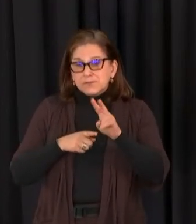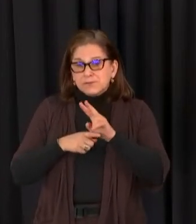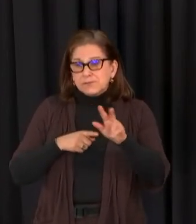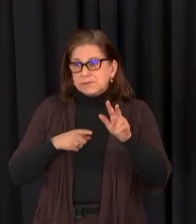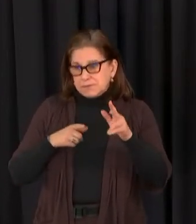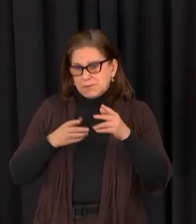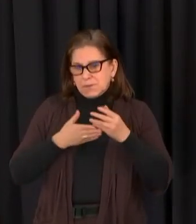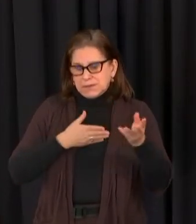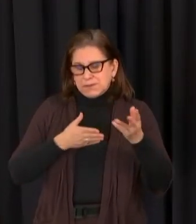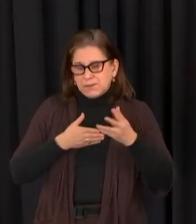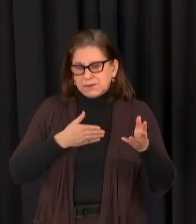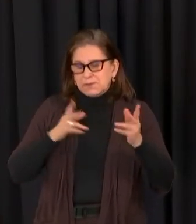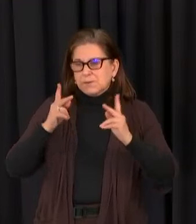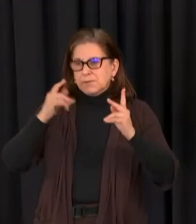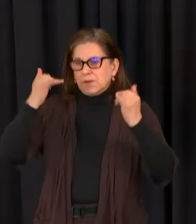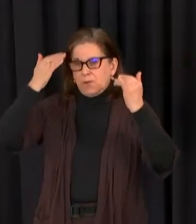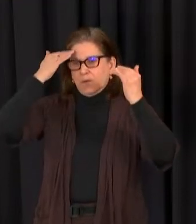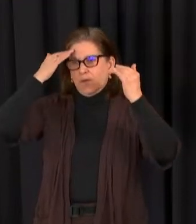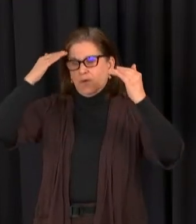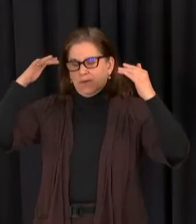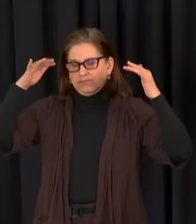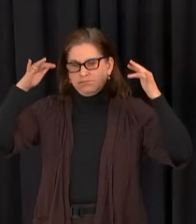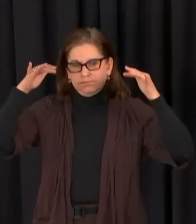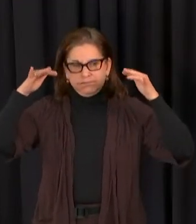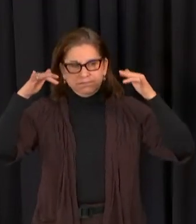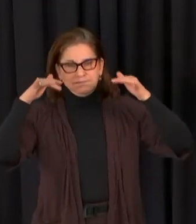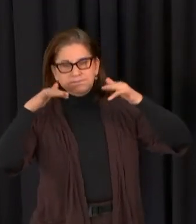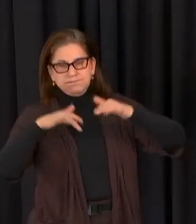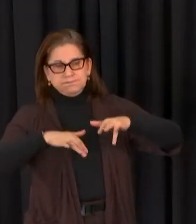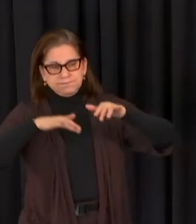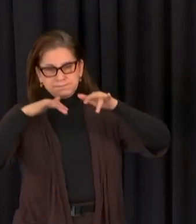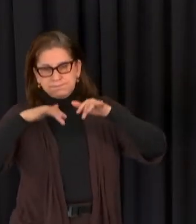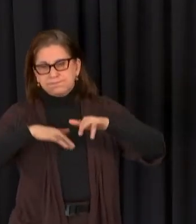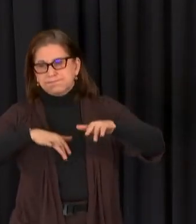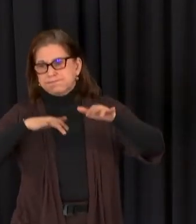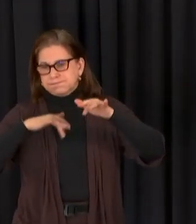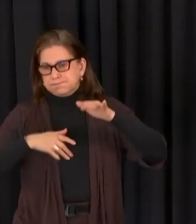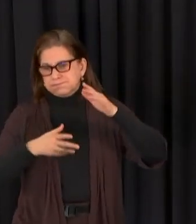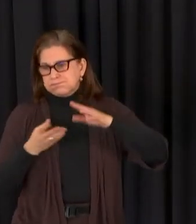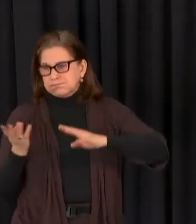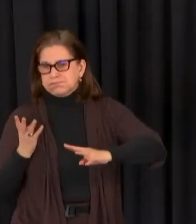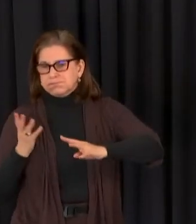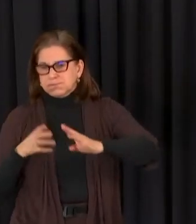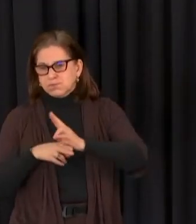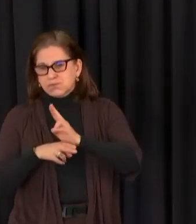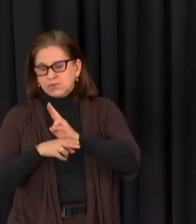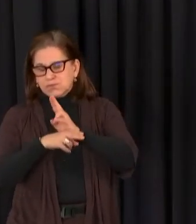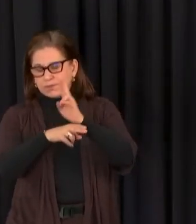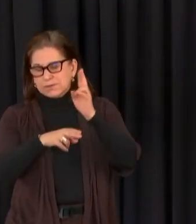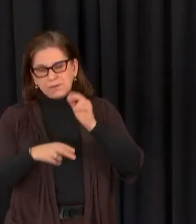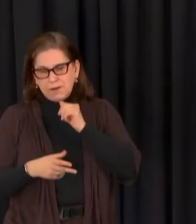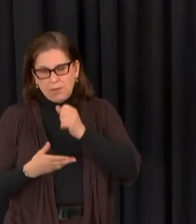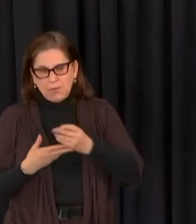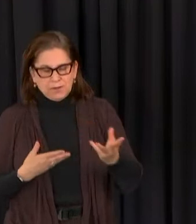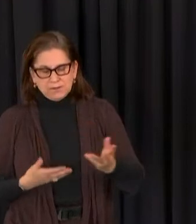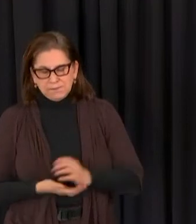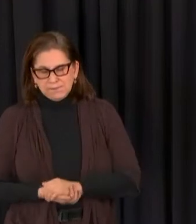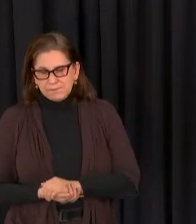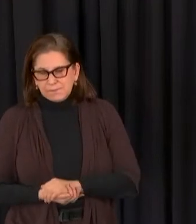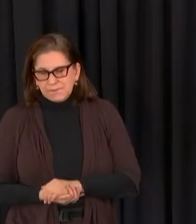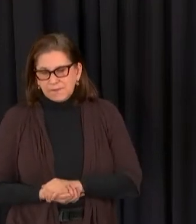familiar with the vaccine and more efficient and accurate scheduling. In terms of the